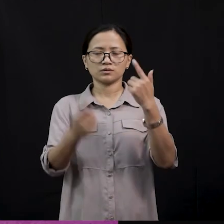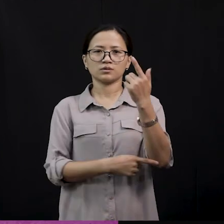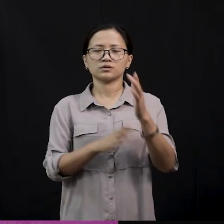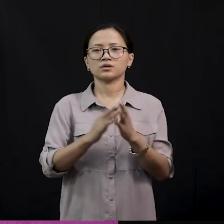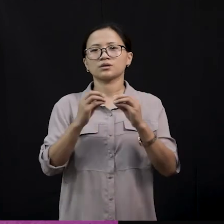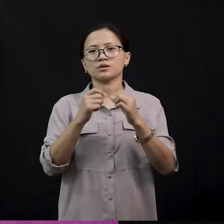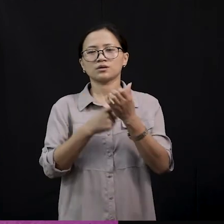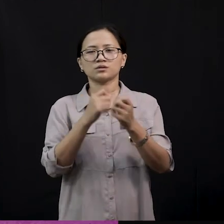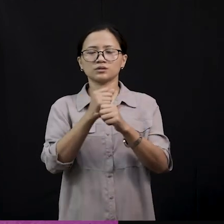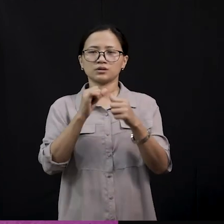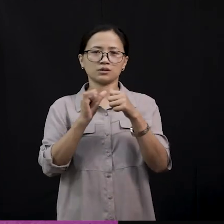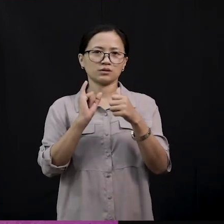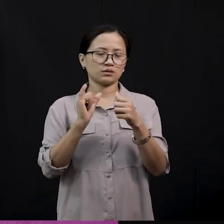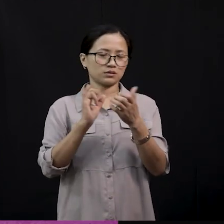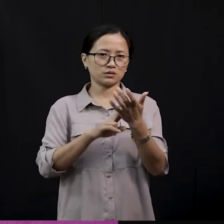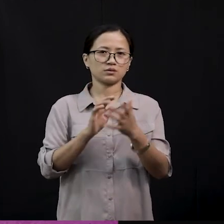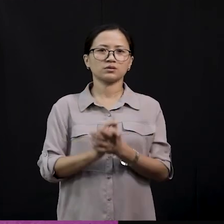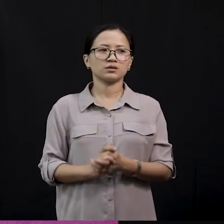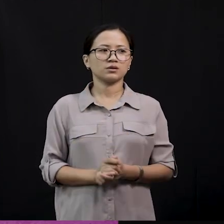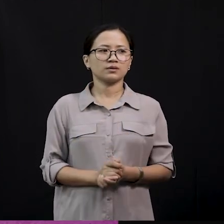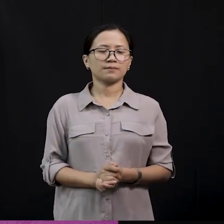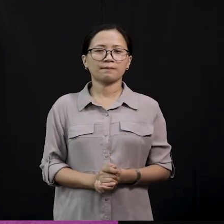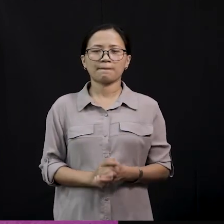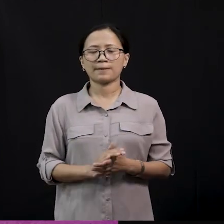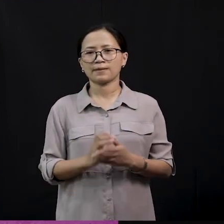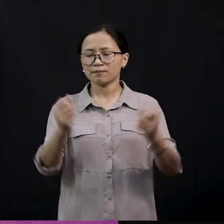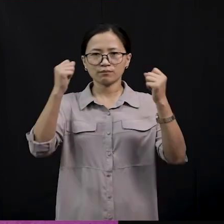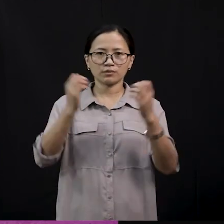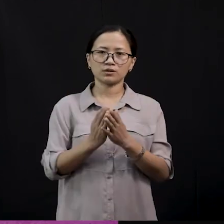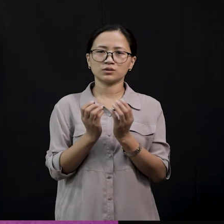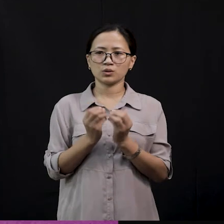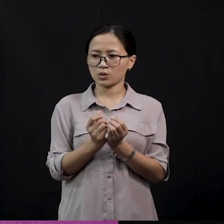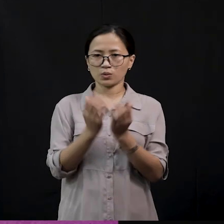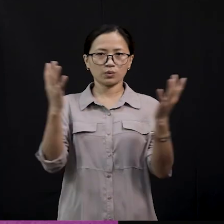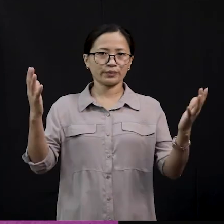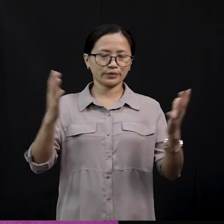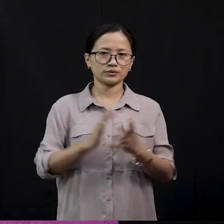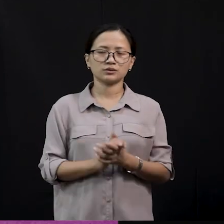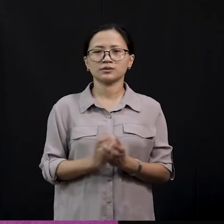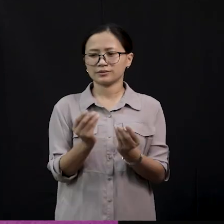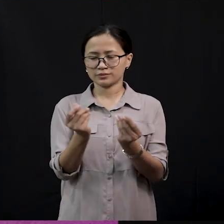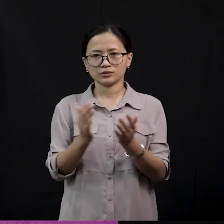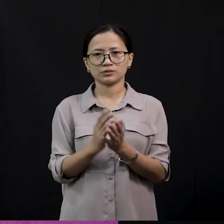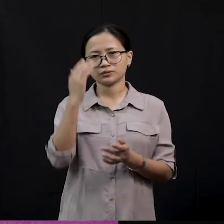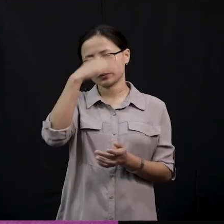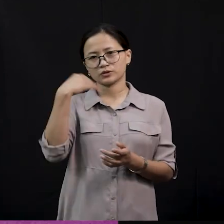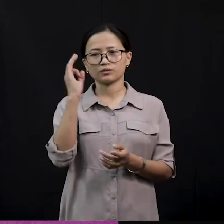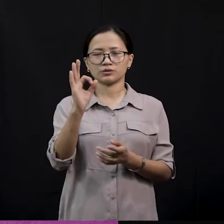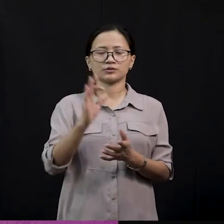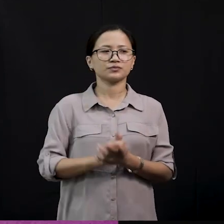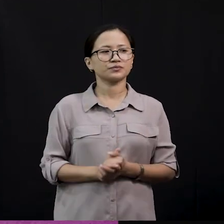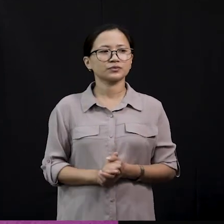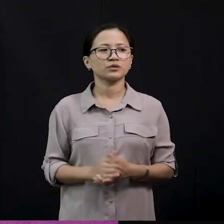is power, wealth, and material things which are beautiful. What do